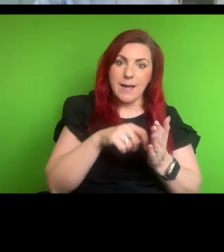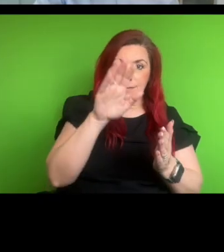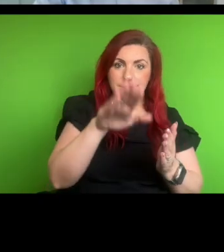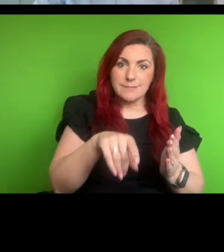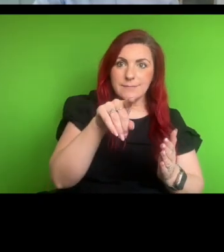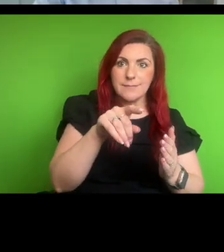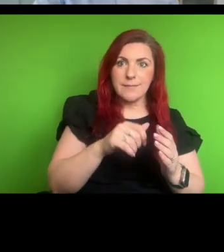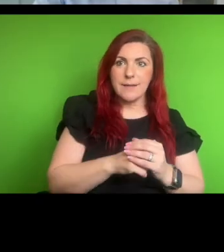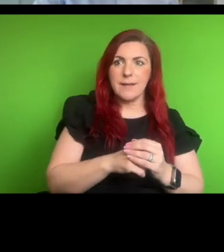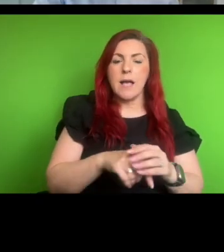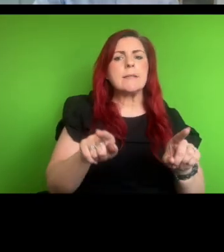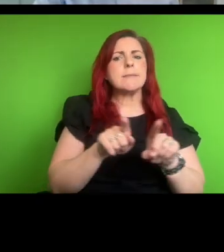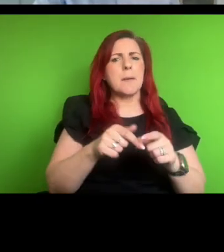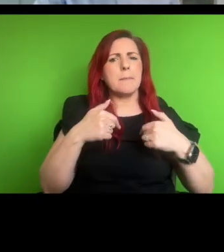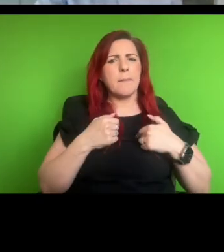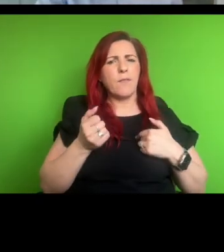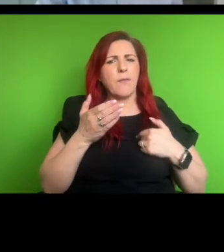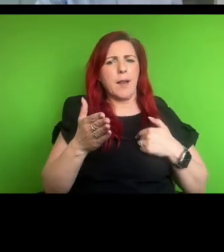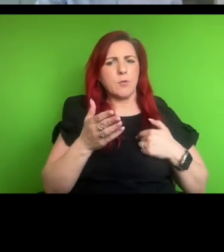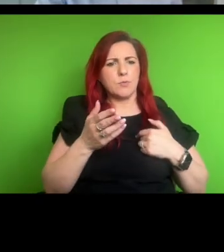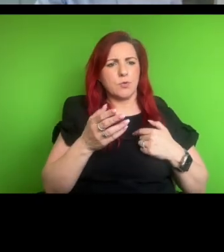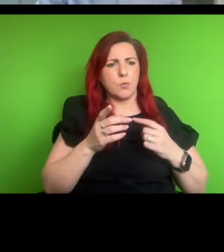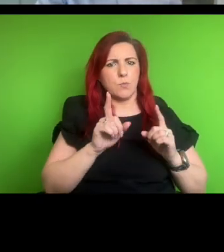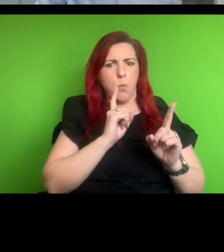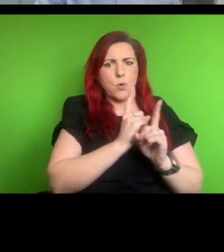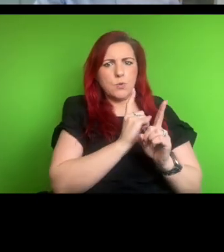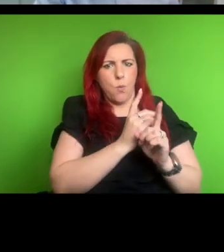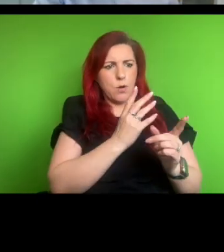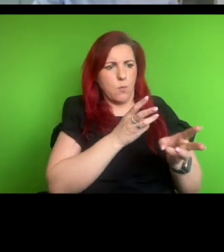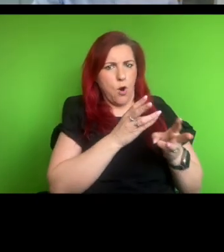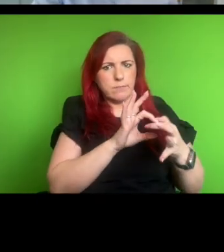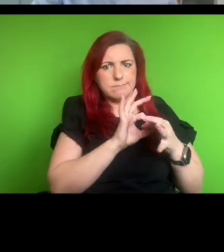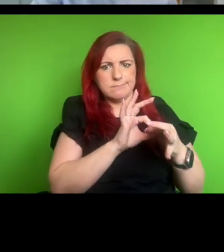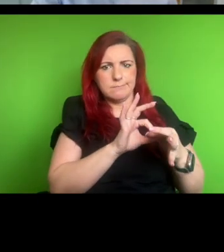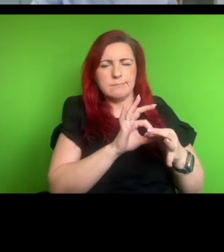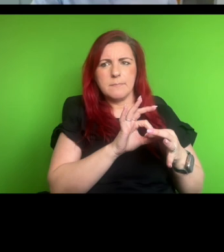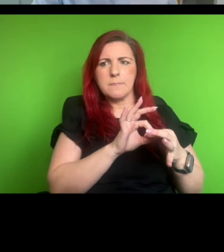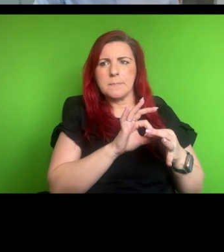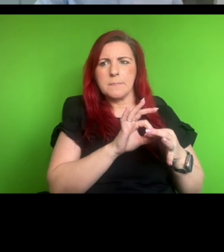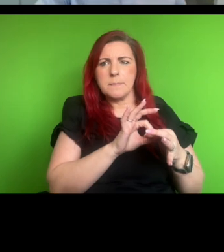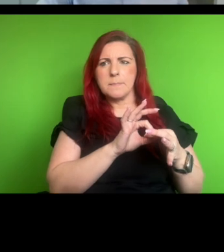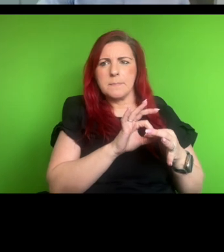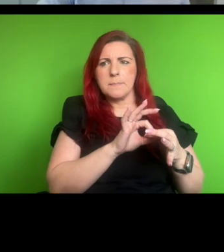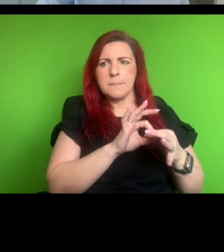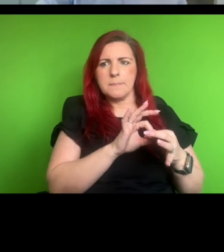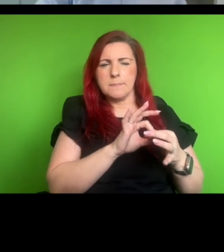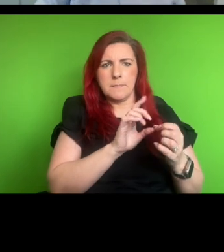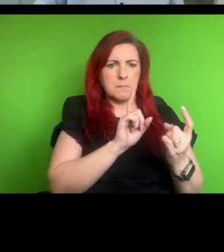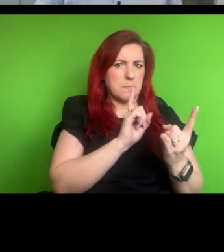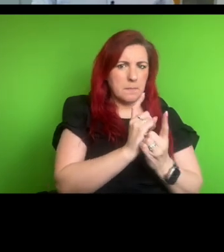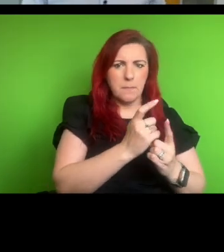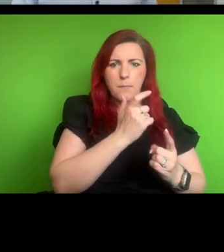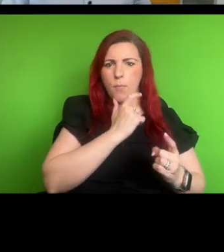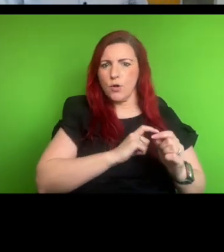work with you man to man or face to face if you wish. Okay.